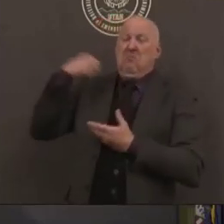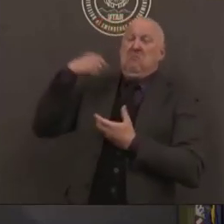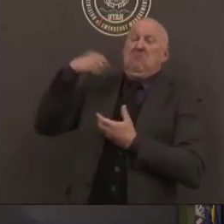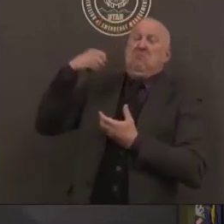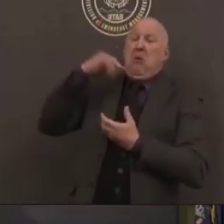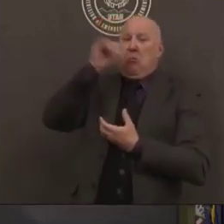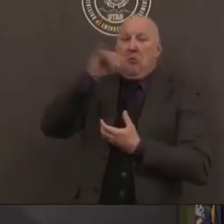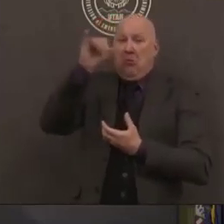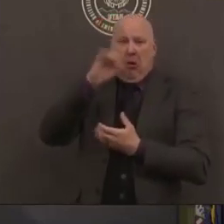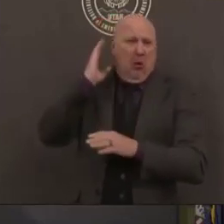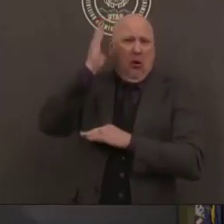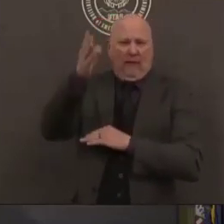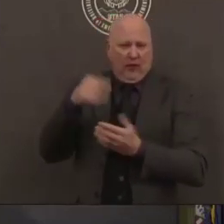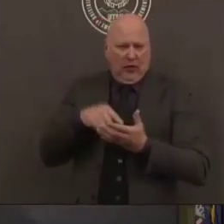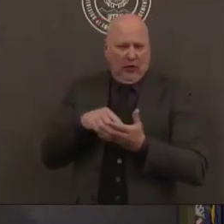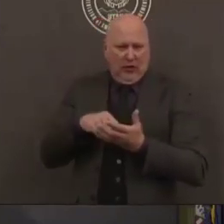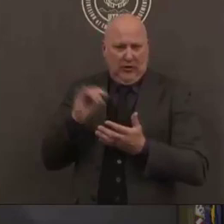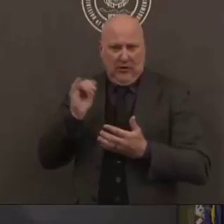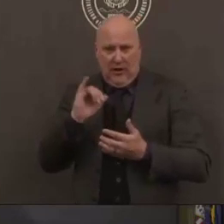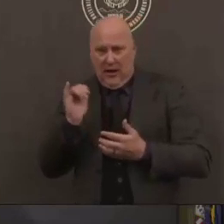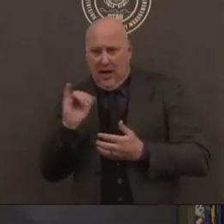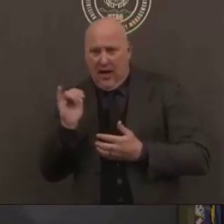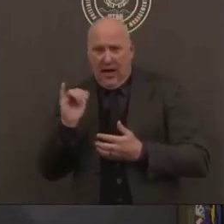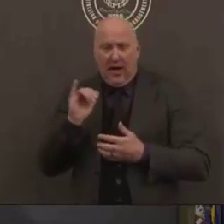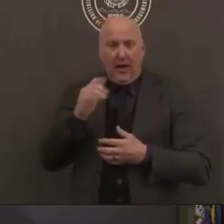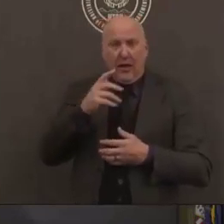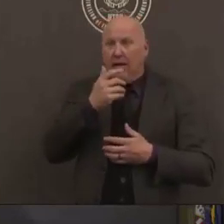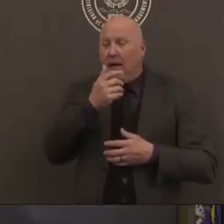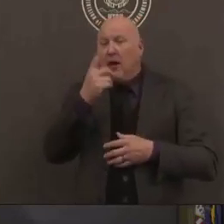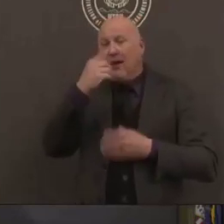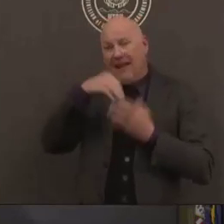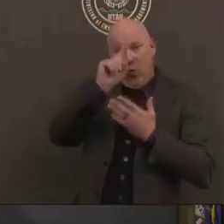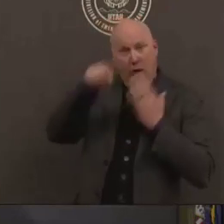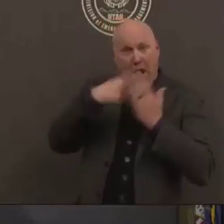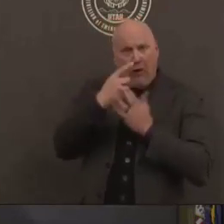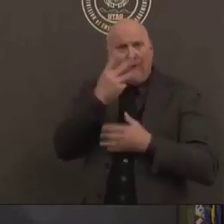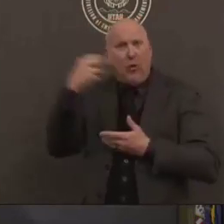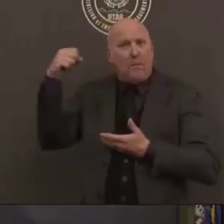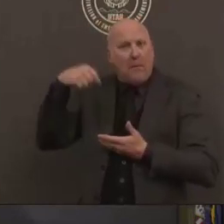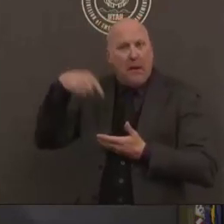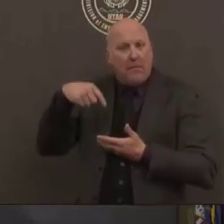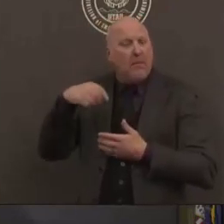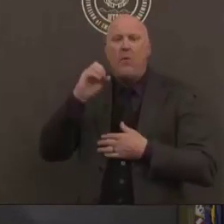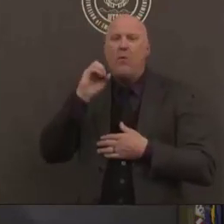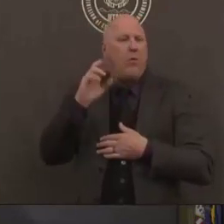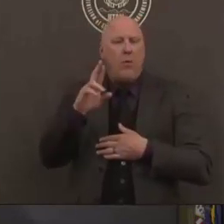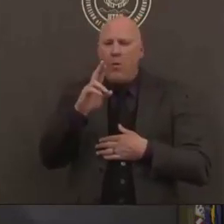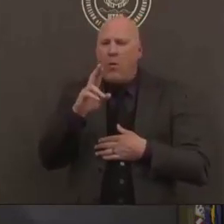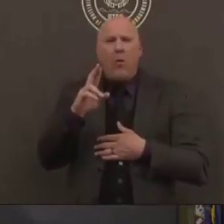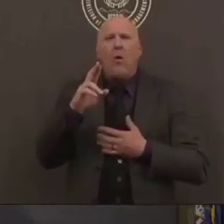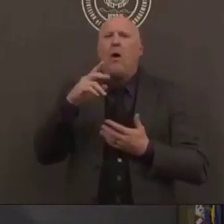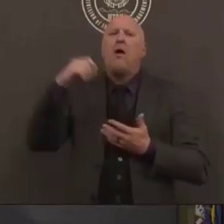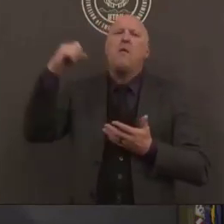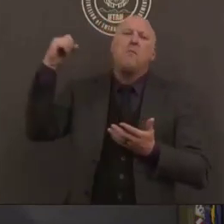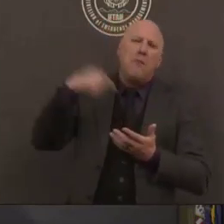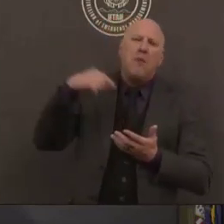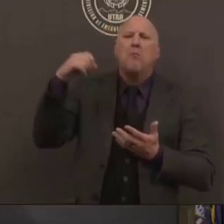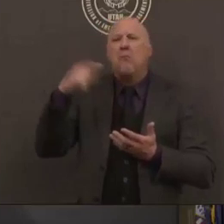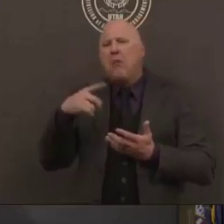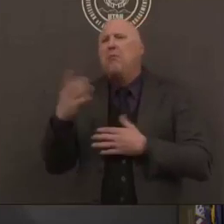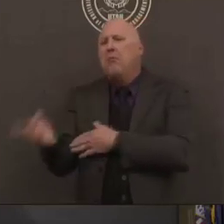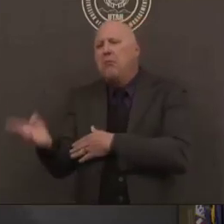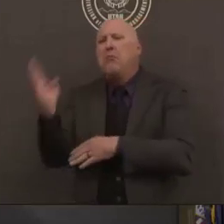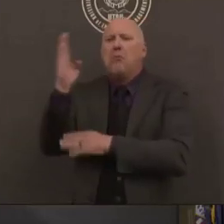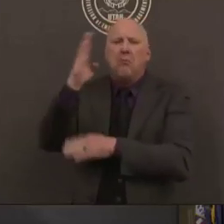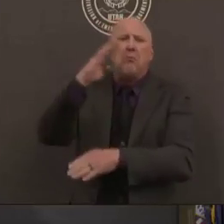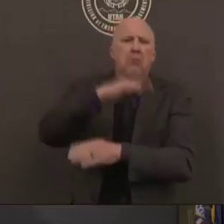minute? What were you receiving as far as complaints that led you to rethink this decision to use the wireless alerts? Yeah,